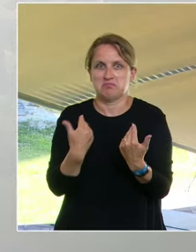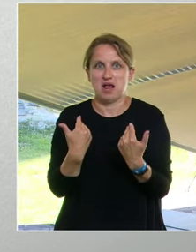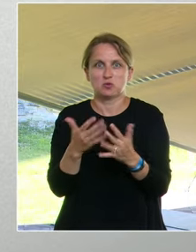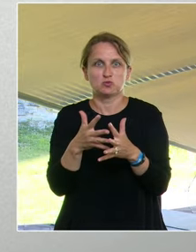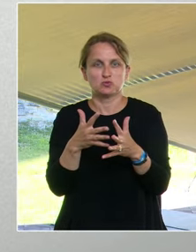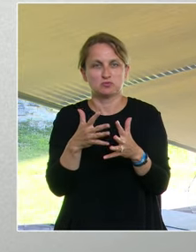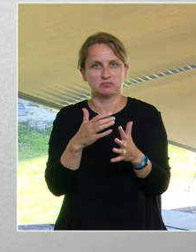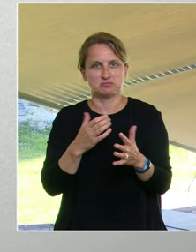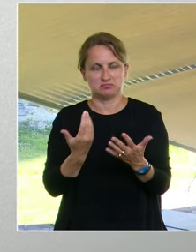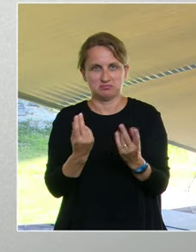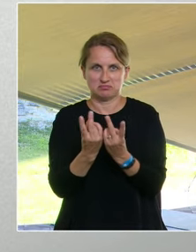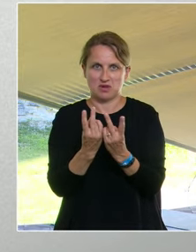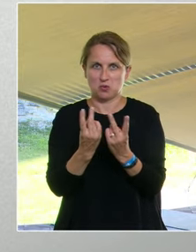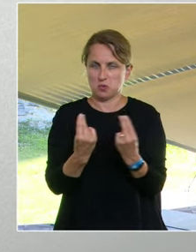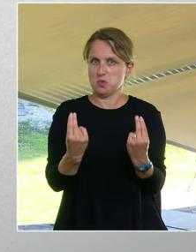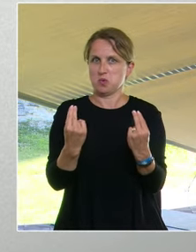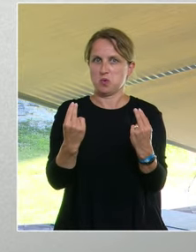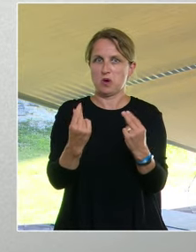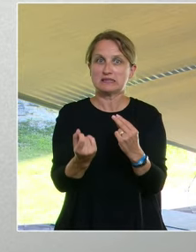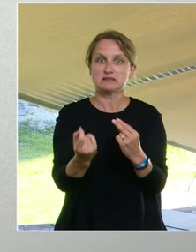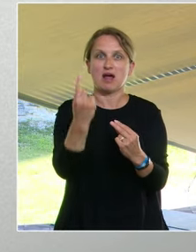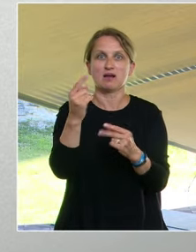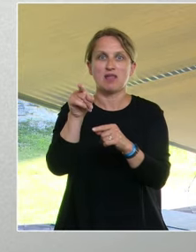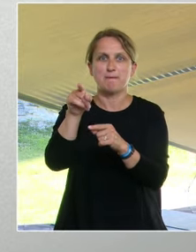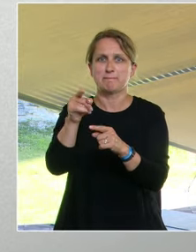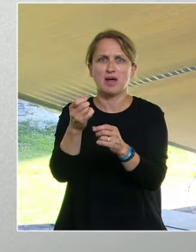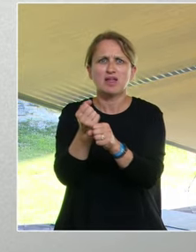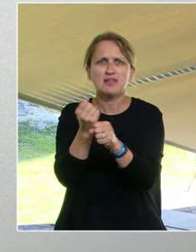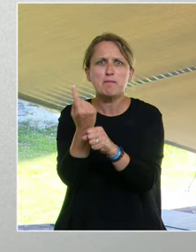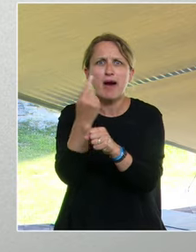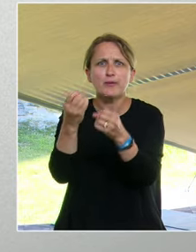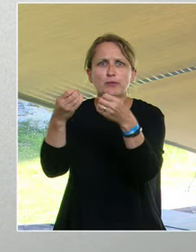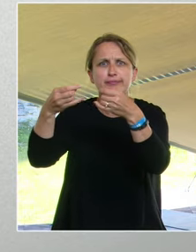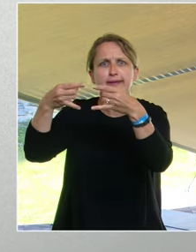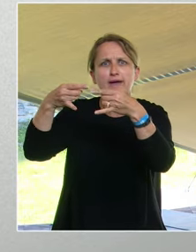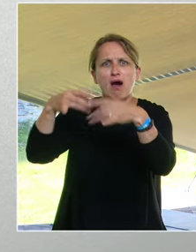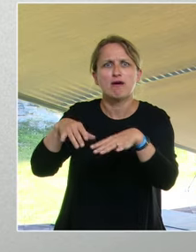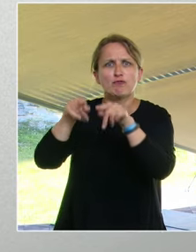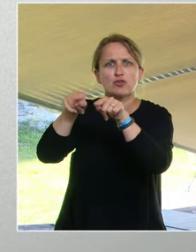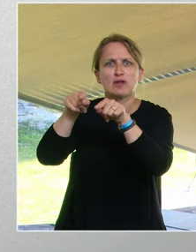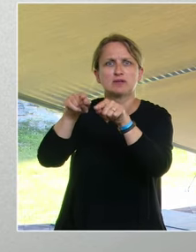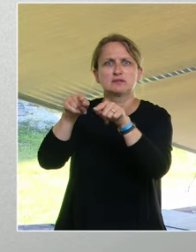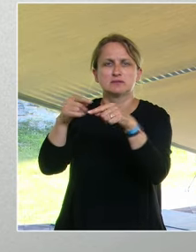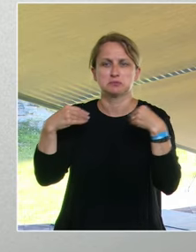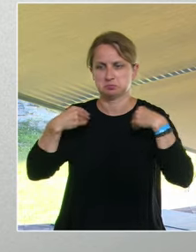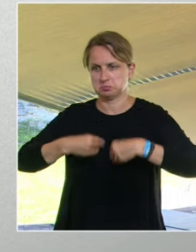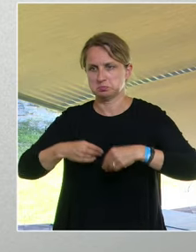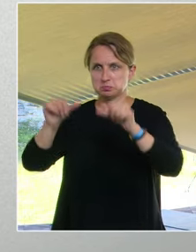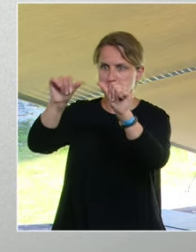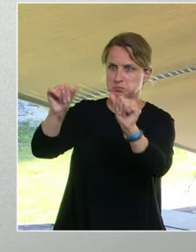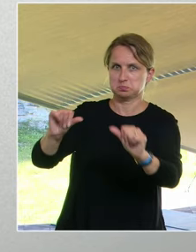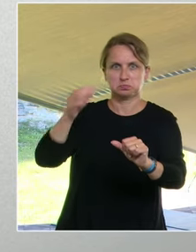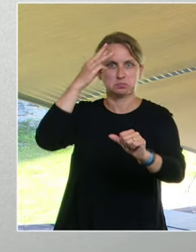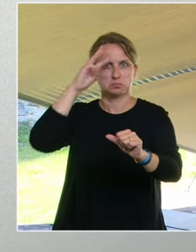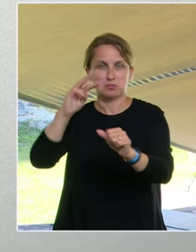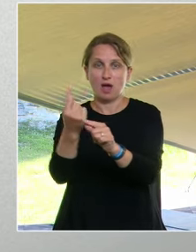are doing only digital clothes. They don't want to be in the manufacturing at all. So we do have those